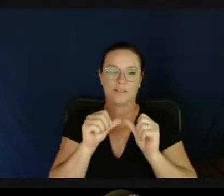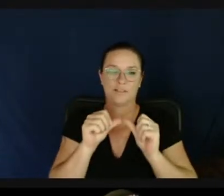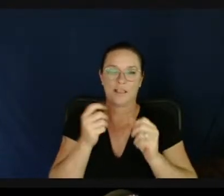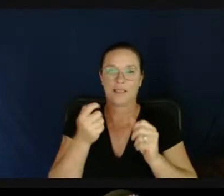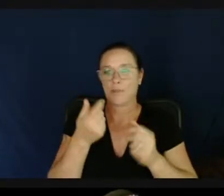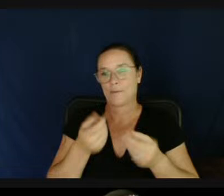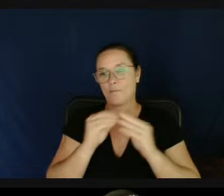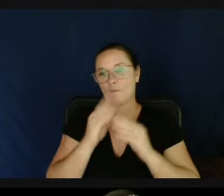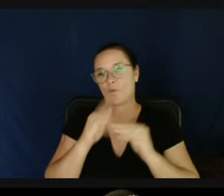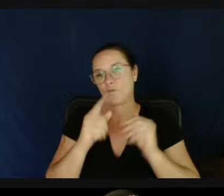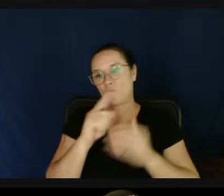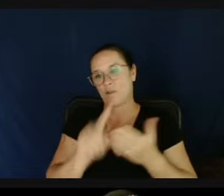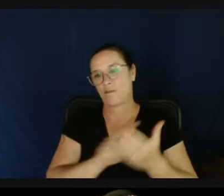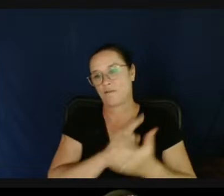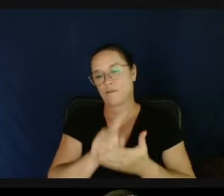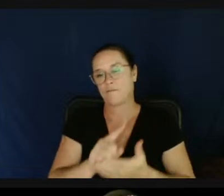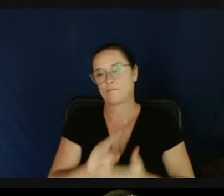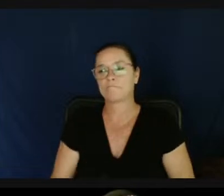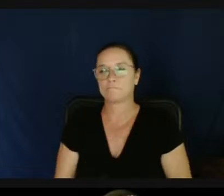hour last night.